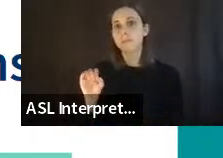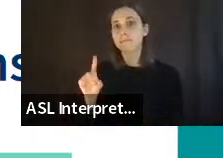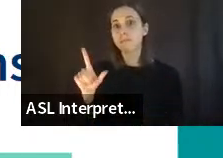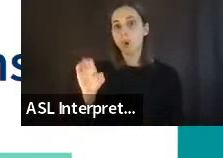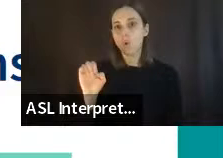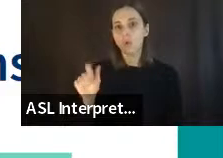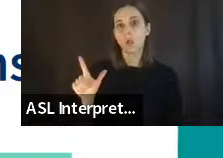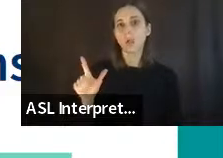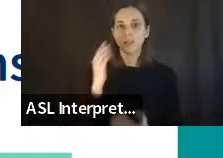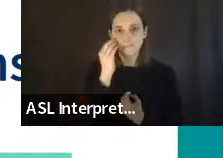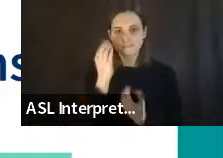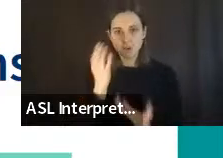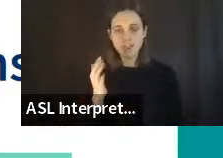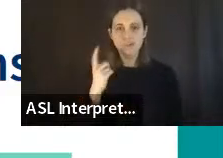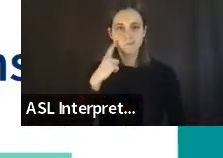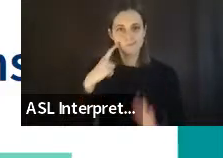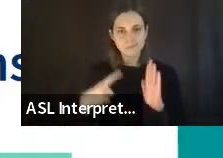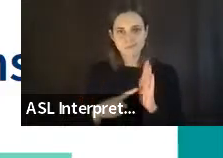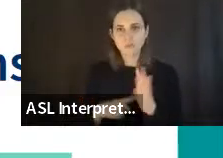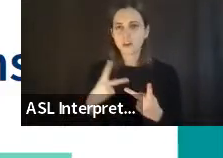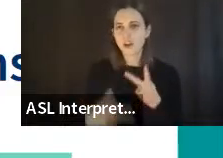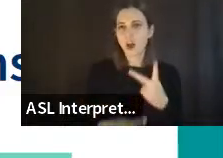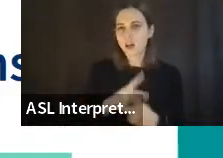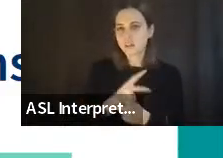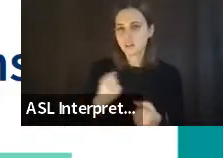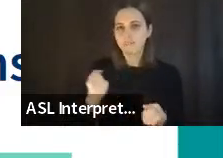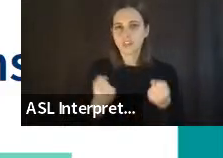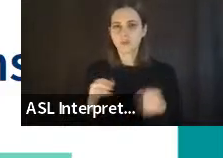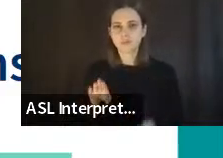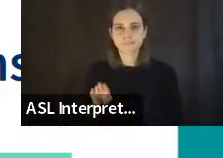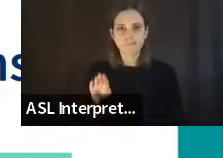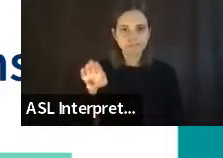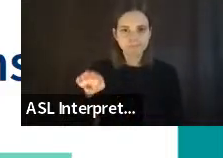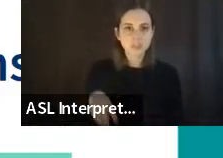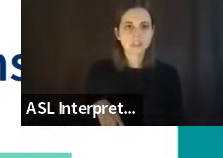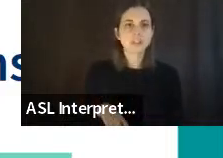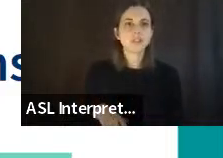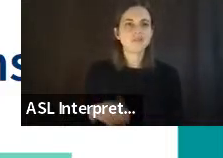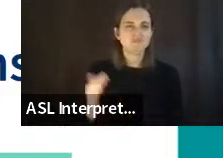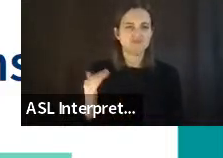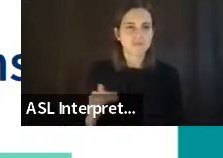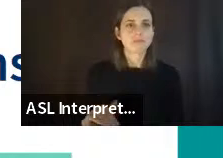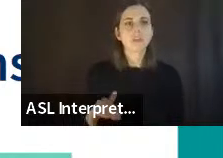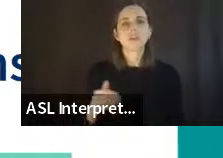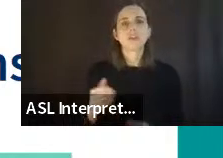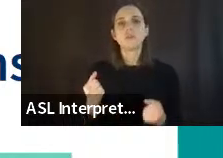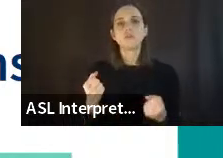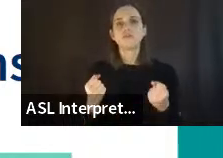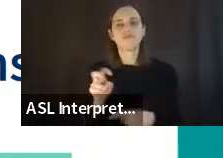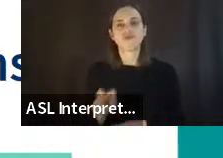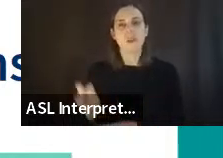who cross the river with the IBR program. Travel time information, as Tom